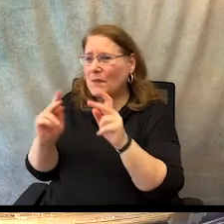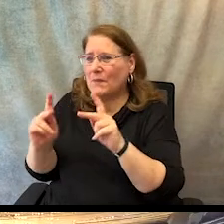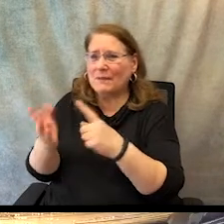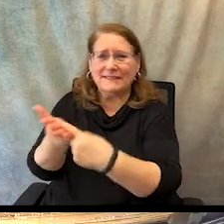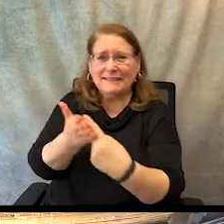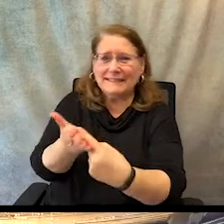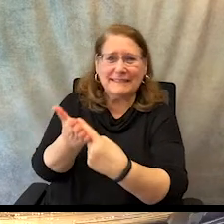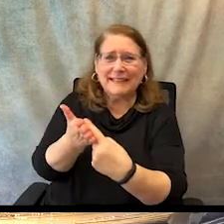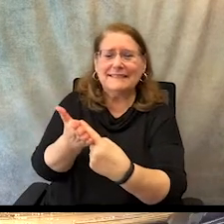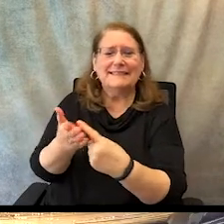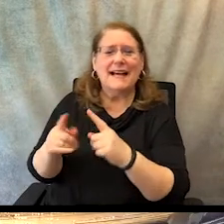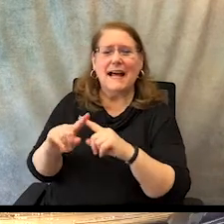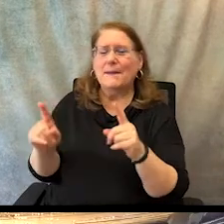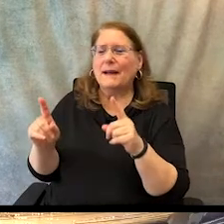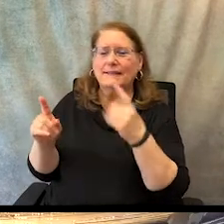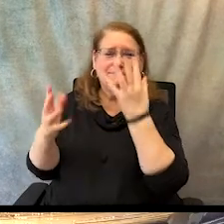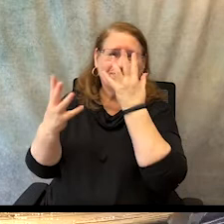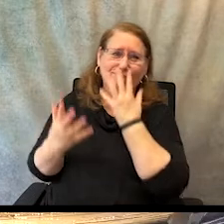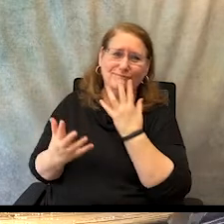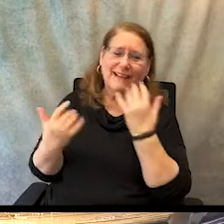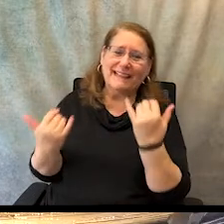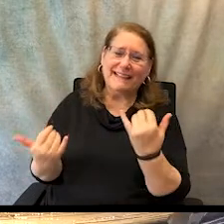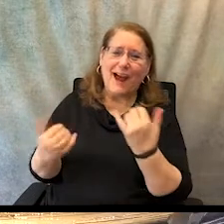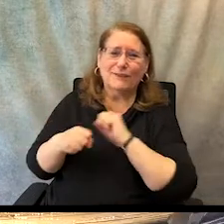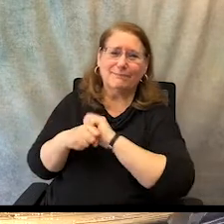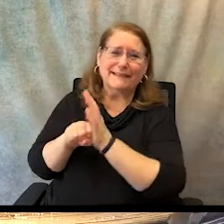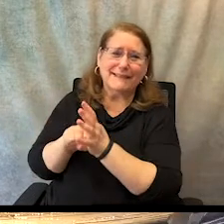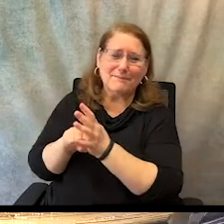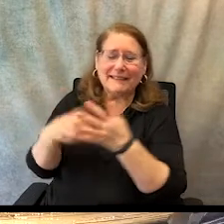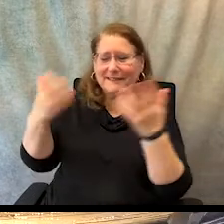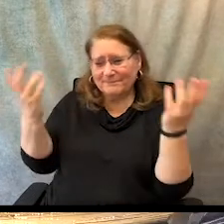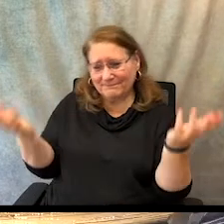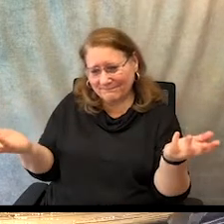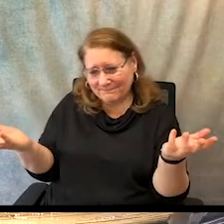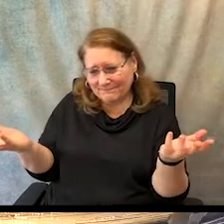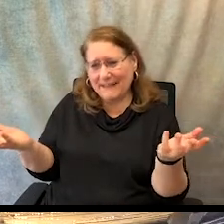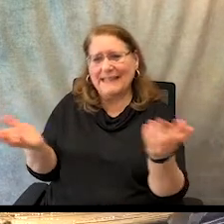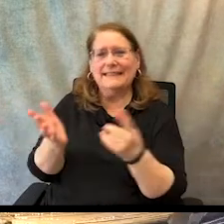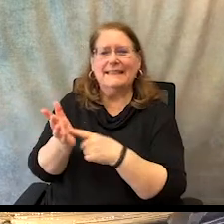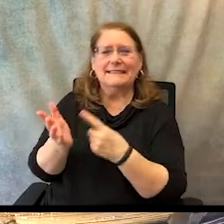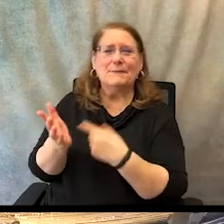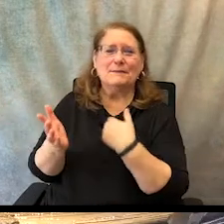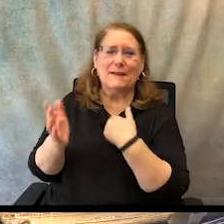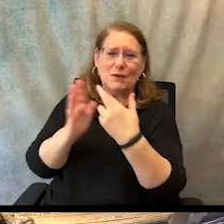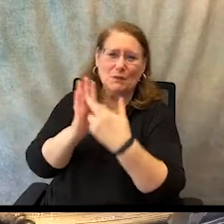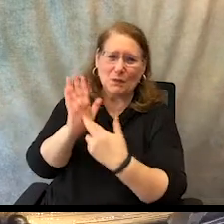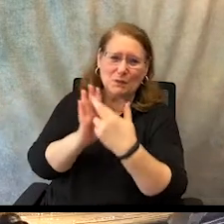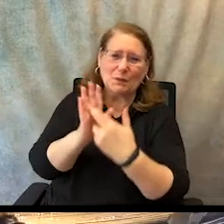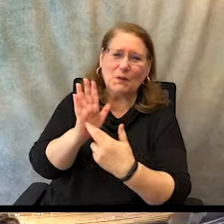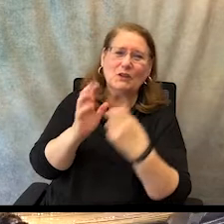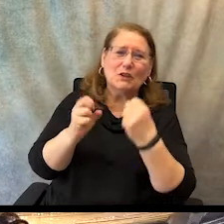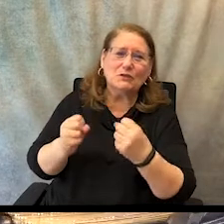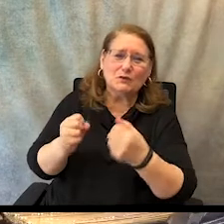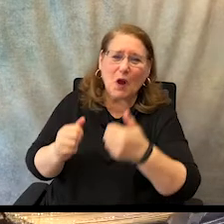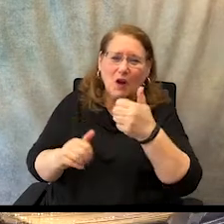to discuss things together. But unfortunately now for this pandemic, what we have, there are sometimes rules that they